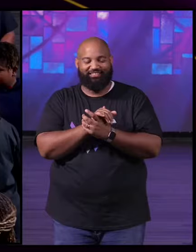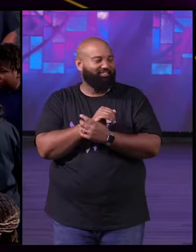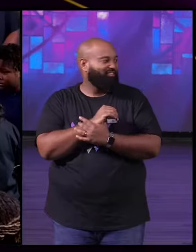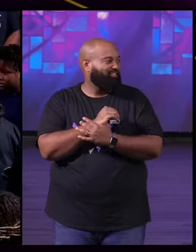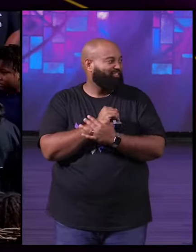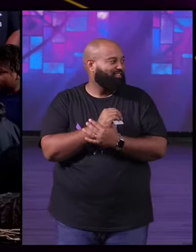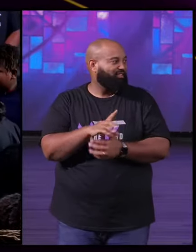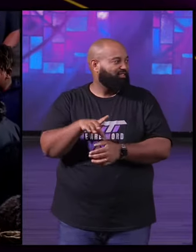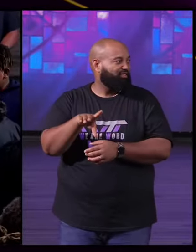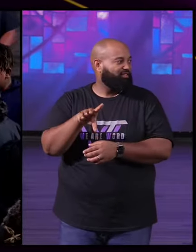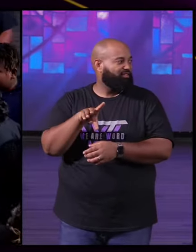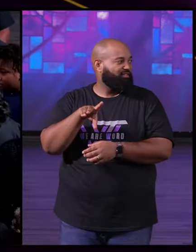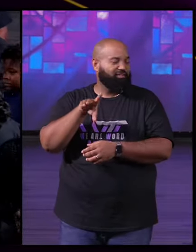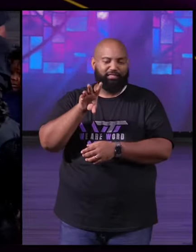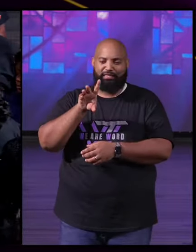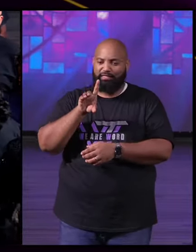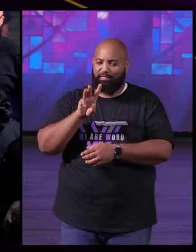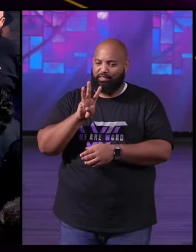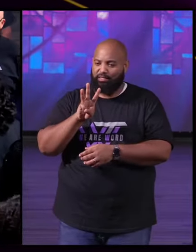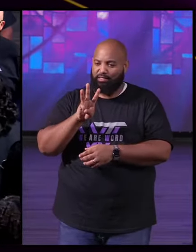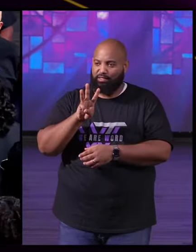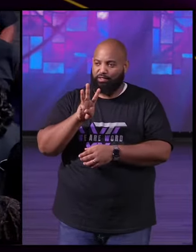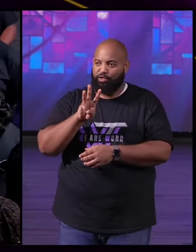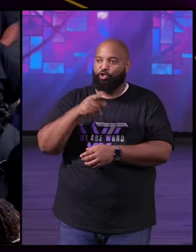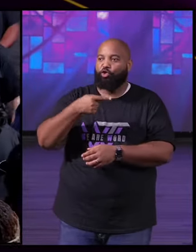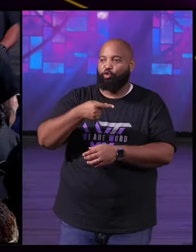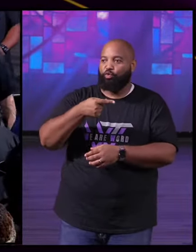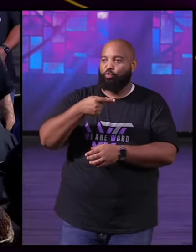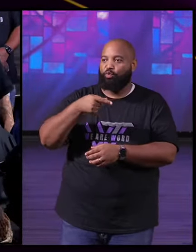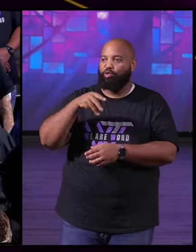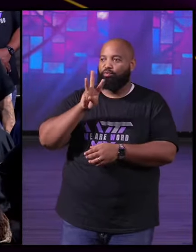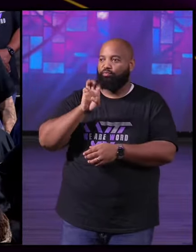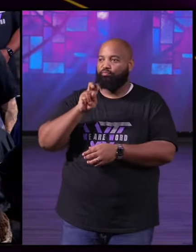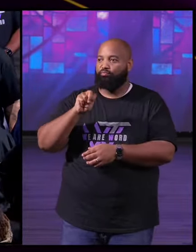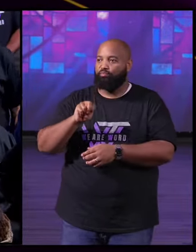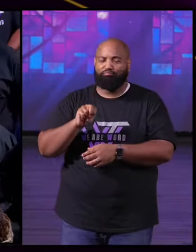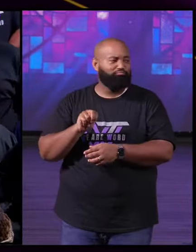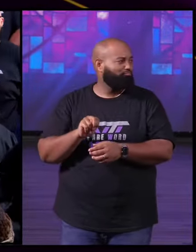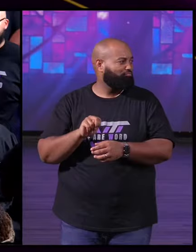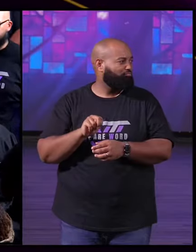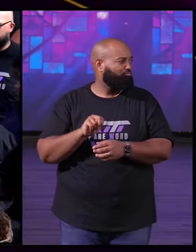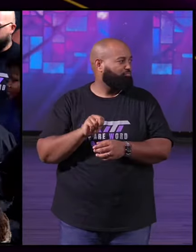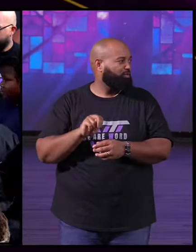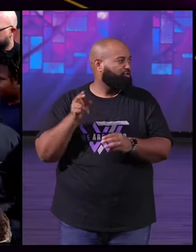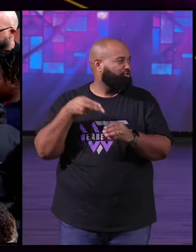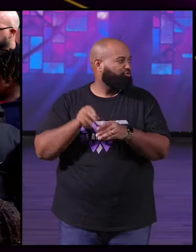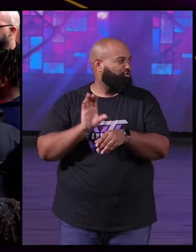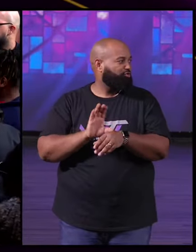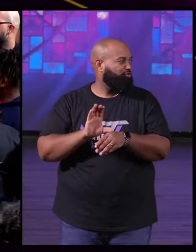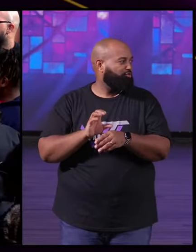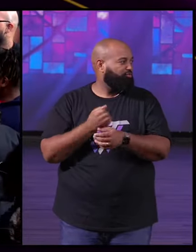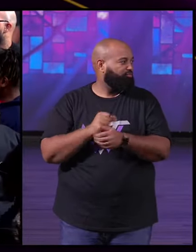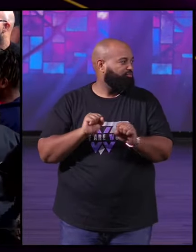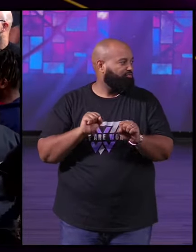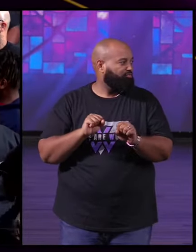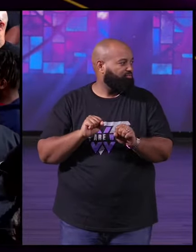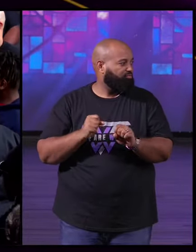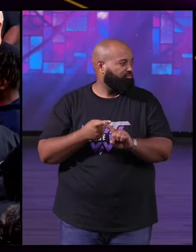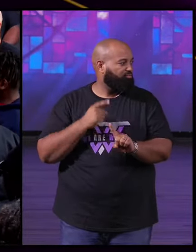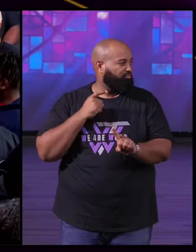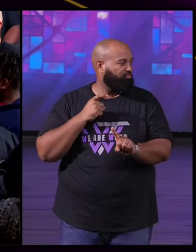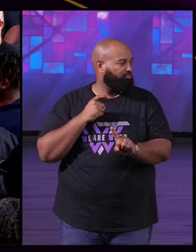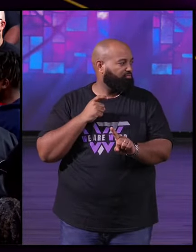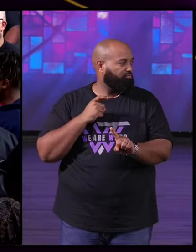Rosita Davis. Oh, so good to have you. This is Miss Gwen. She's going to take good care of you, all right? Welcome to our family. I'll do it. Where are you